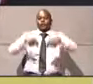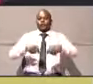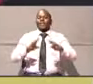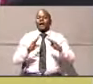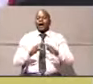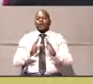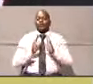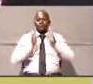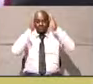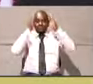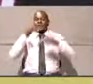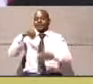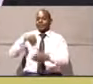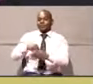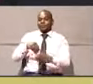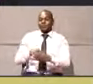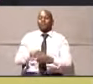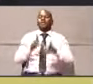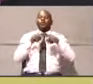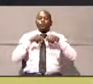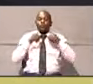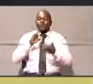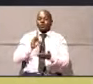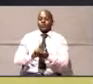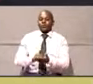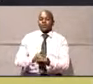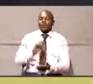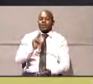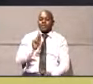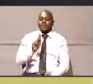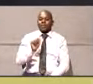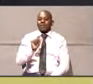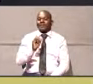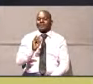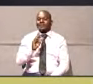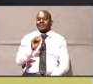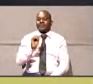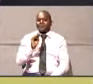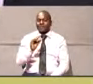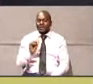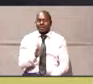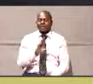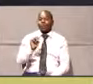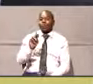Bishops elected the Right Reverend Dr. Stephen Kazimba Mugalu.